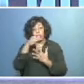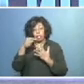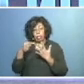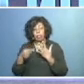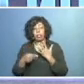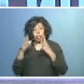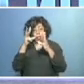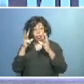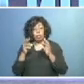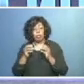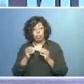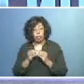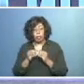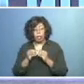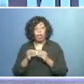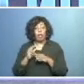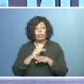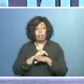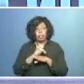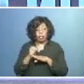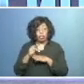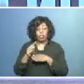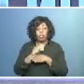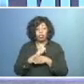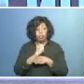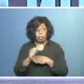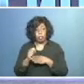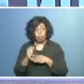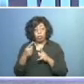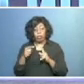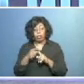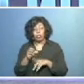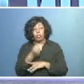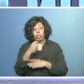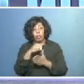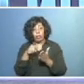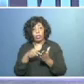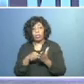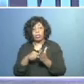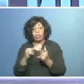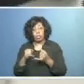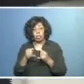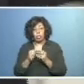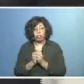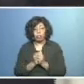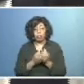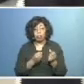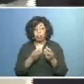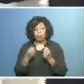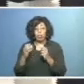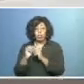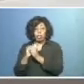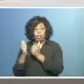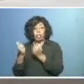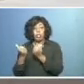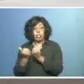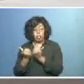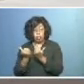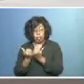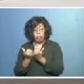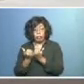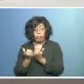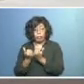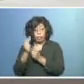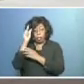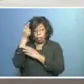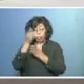at the National Training Agency to address this troubling issue. Through a multi-agency approach, the government